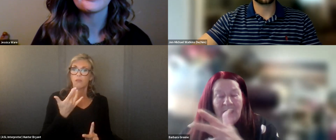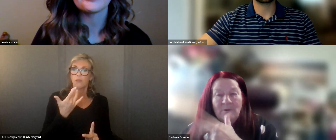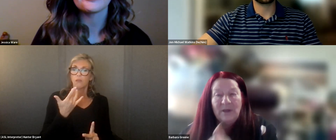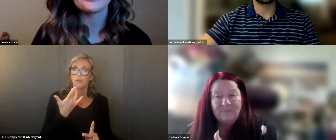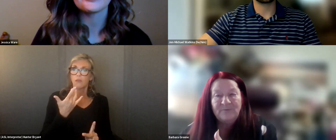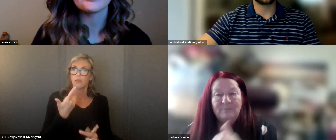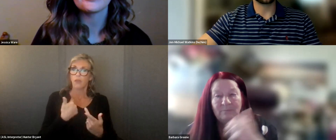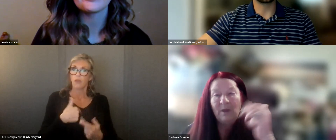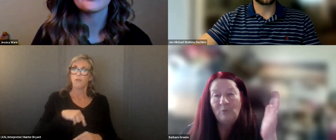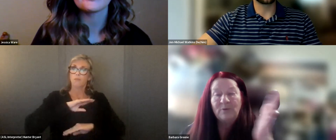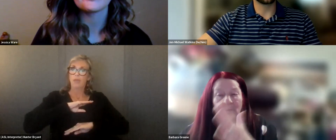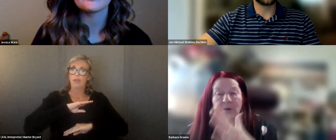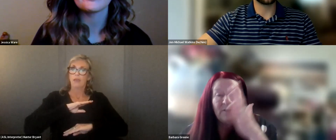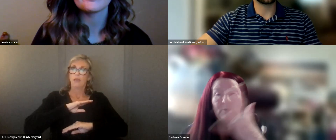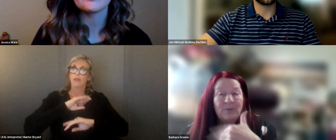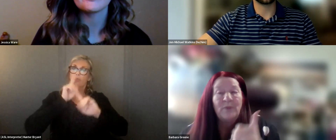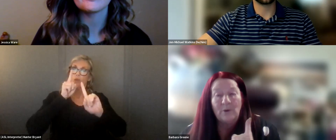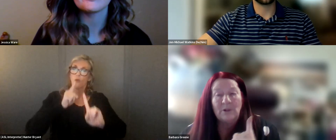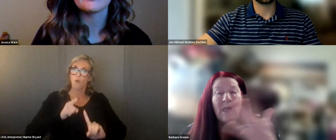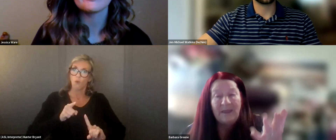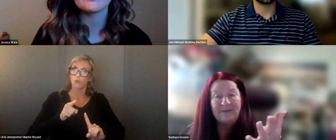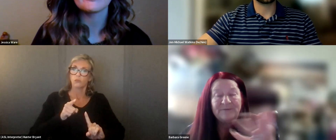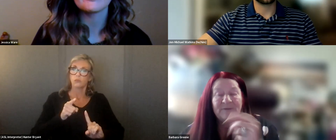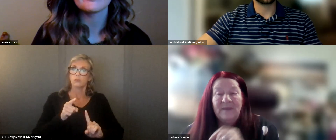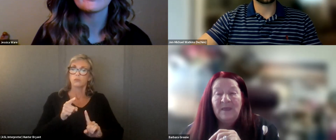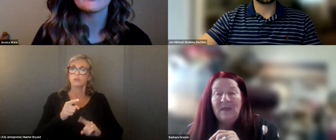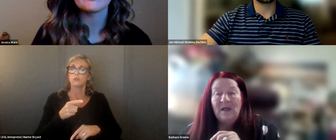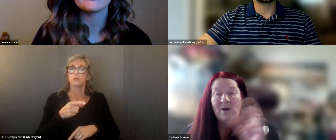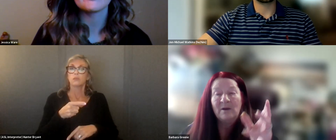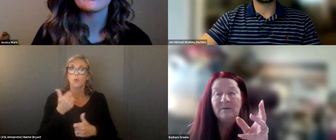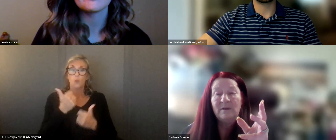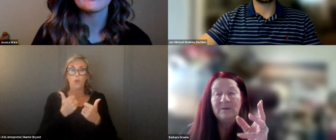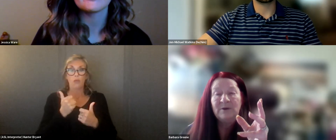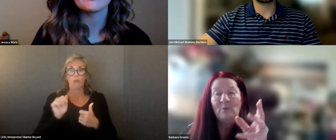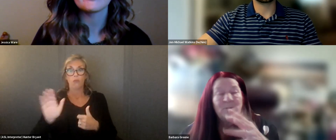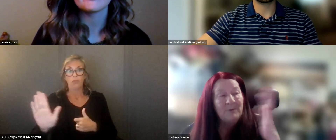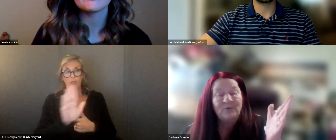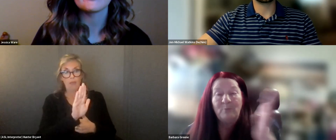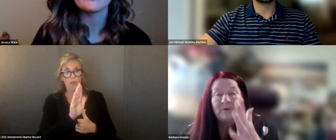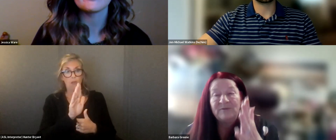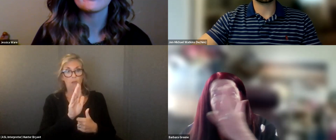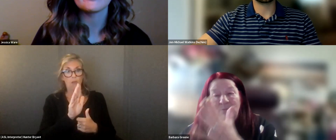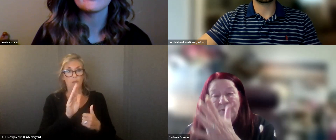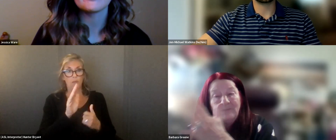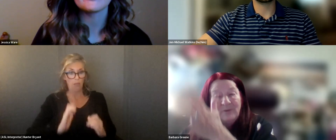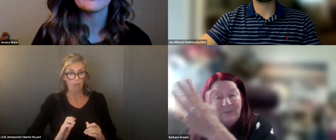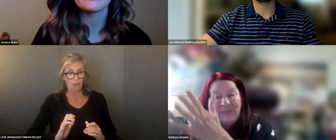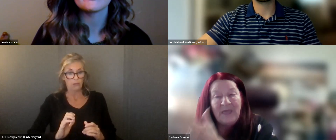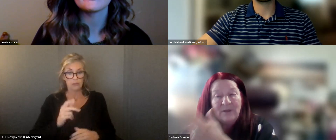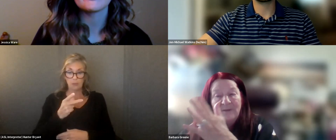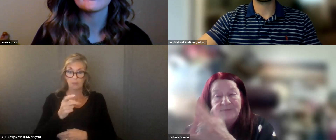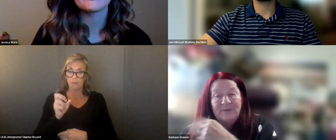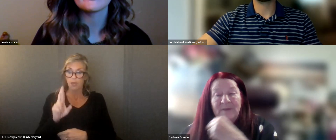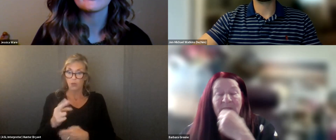meeting their outcomes, whether their clients are, whether peer support has enabled them to meet